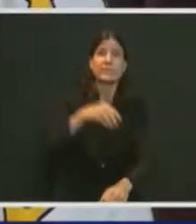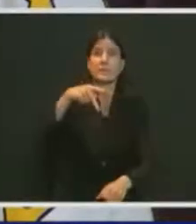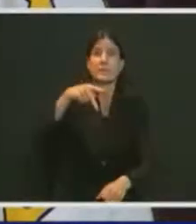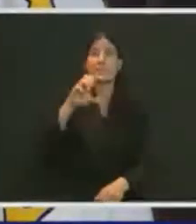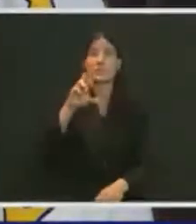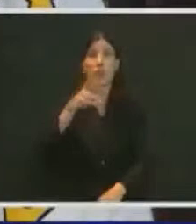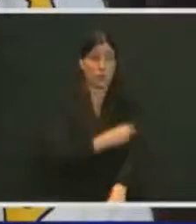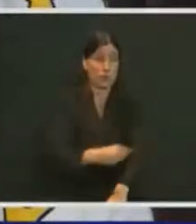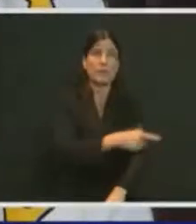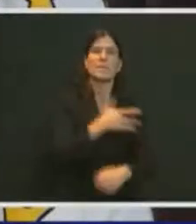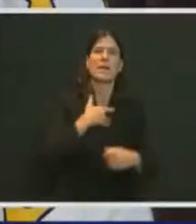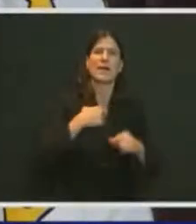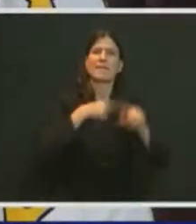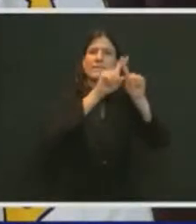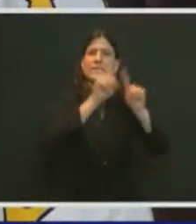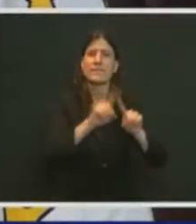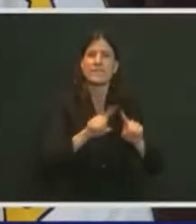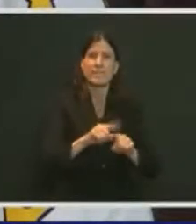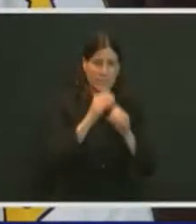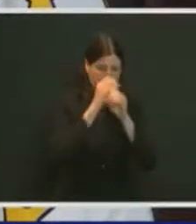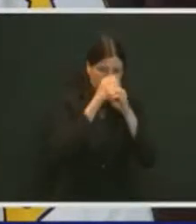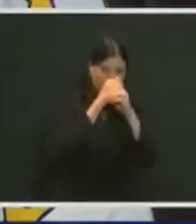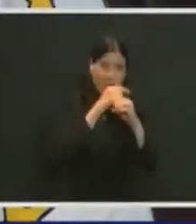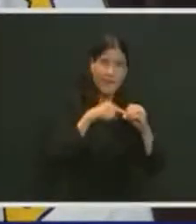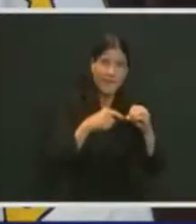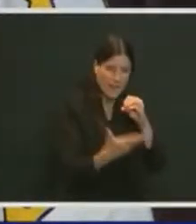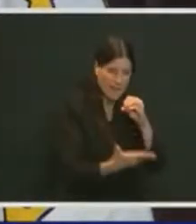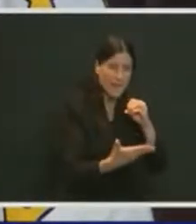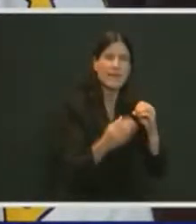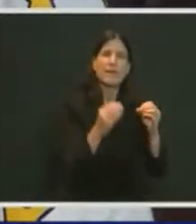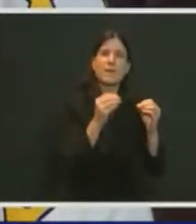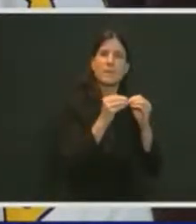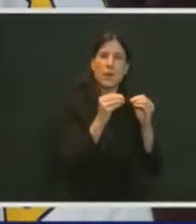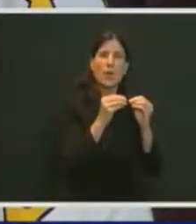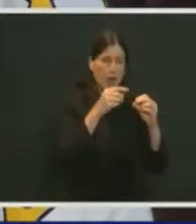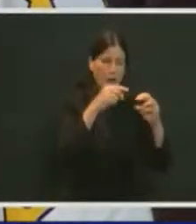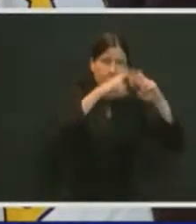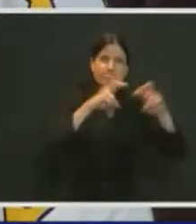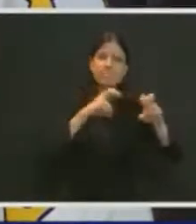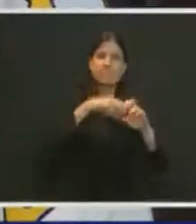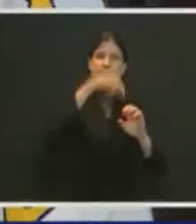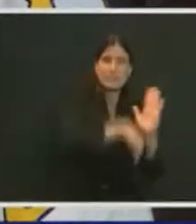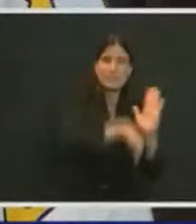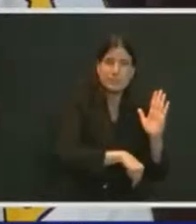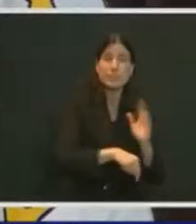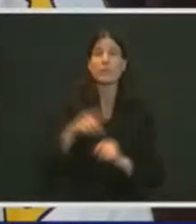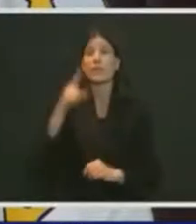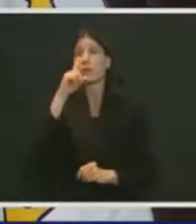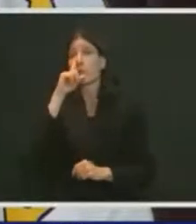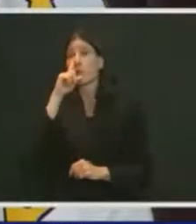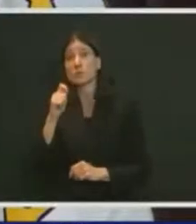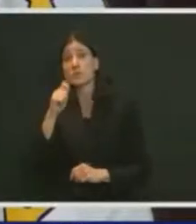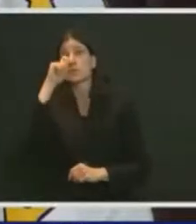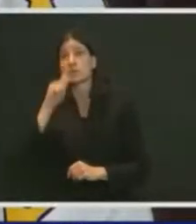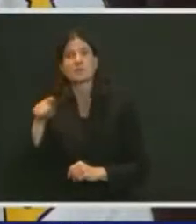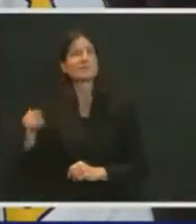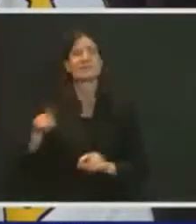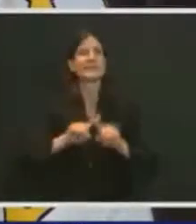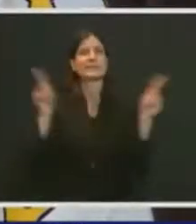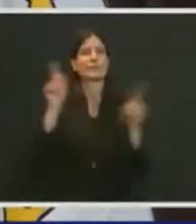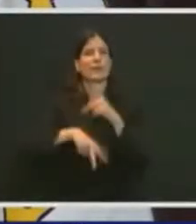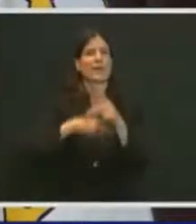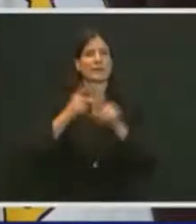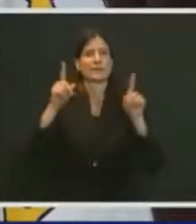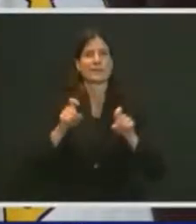our lab-based PCR test, in a normal scenario, the test is one piece of